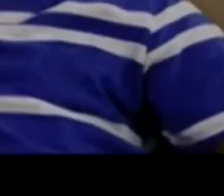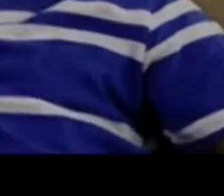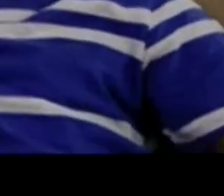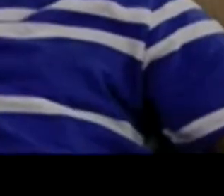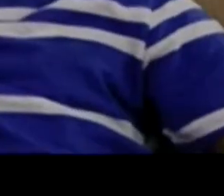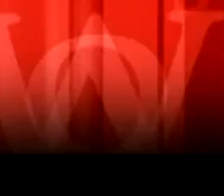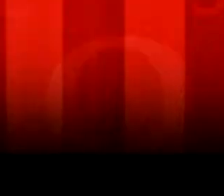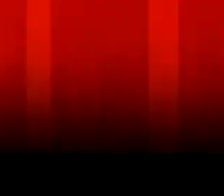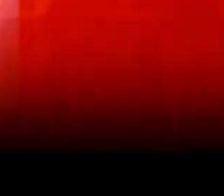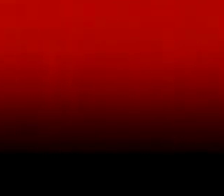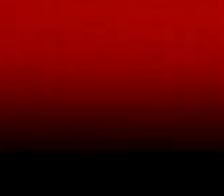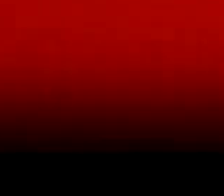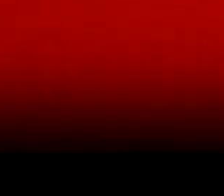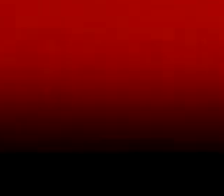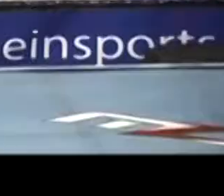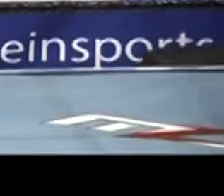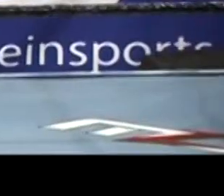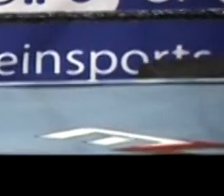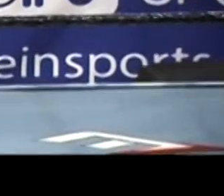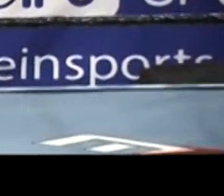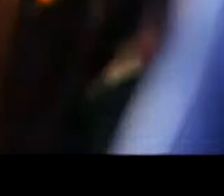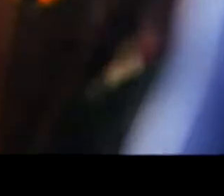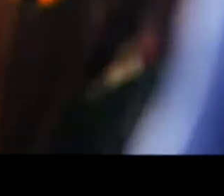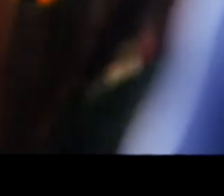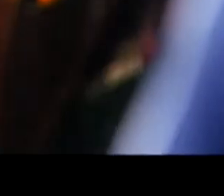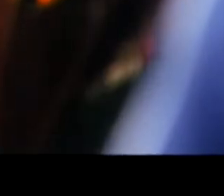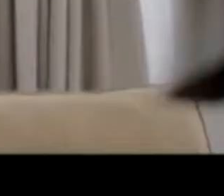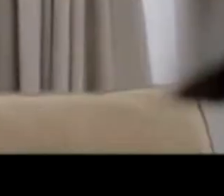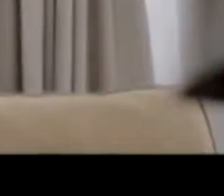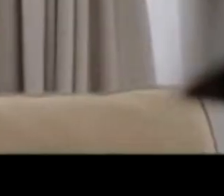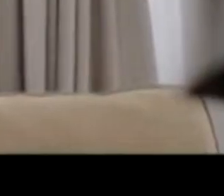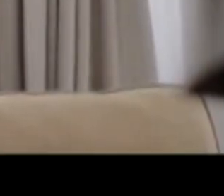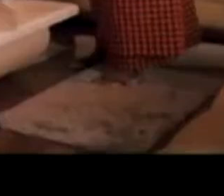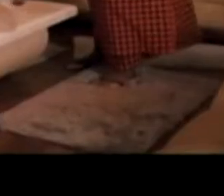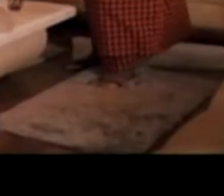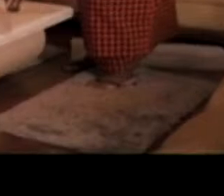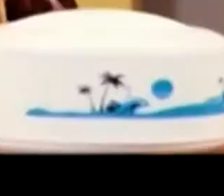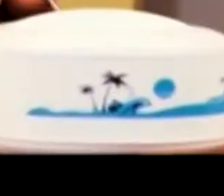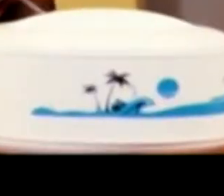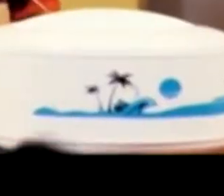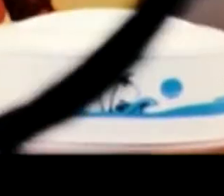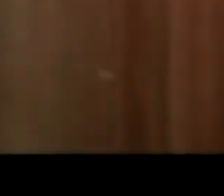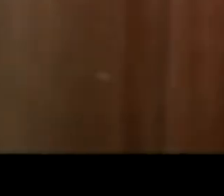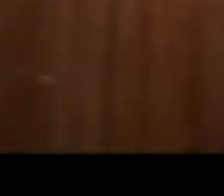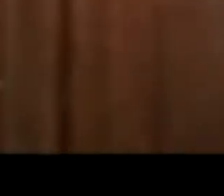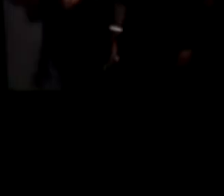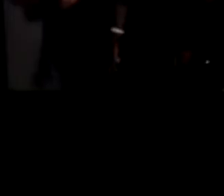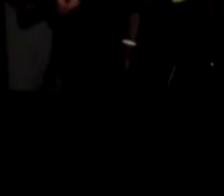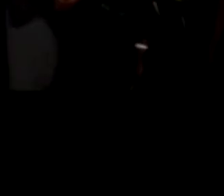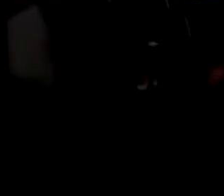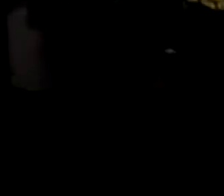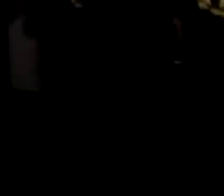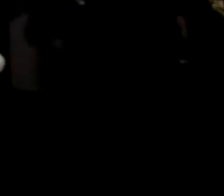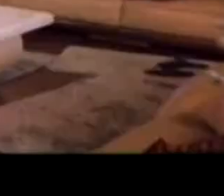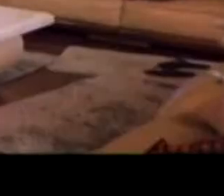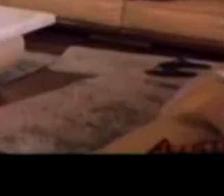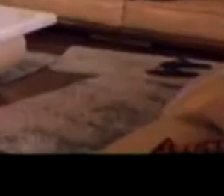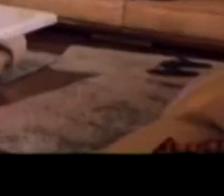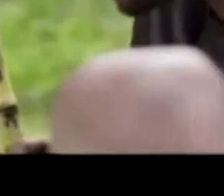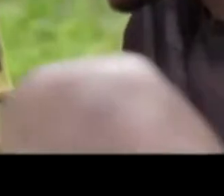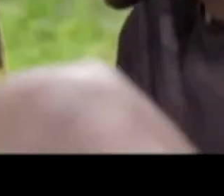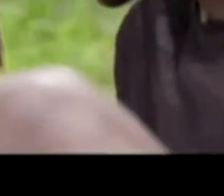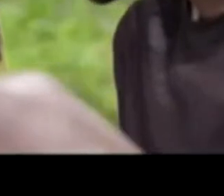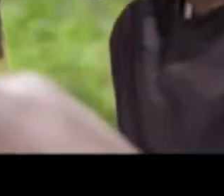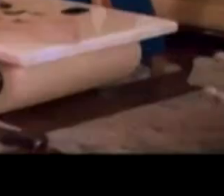Get the VIP access to the best shows on KBC Channel 1. We have something different, something special